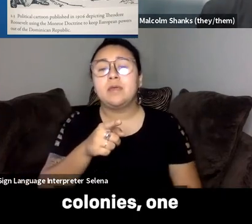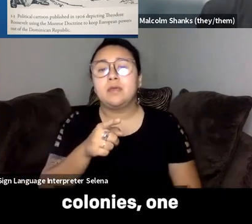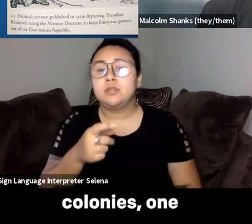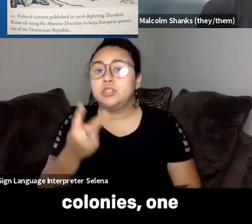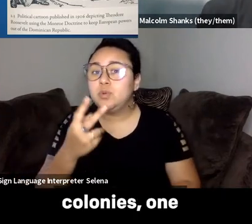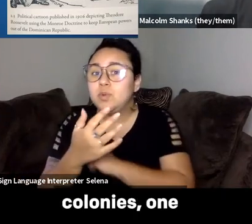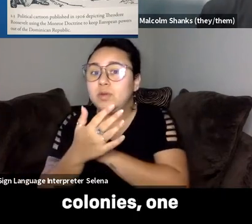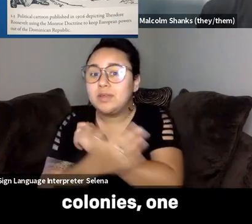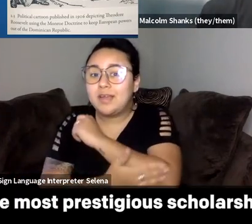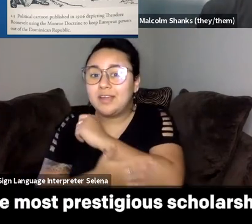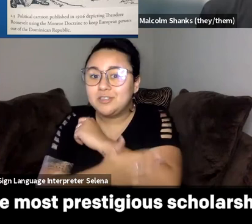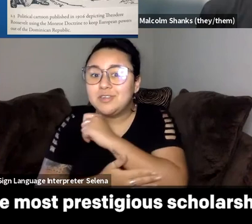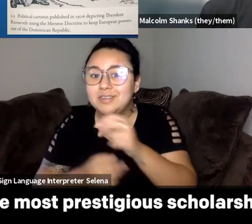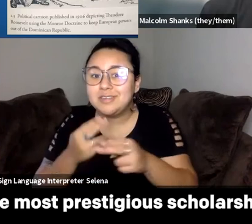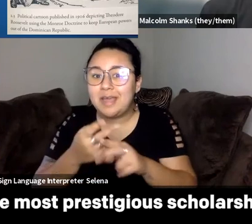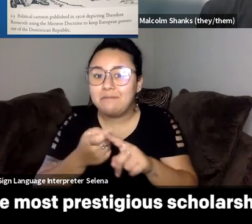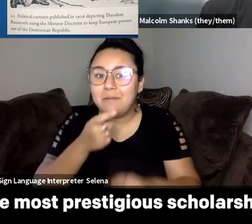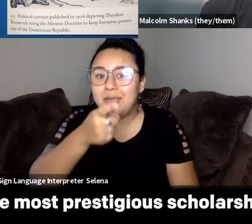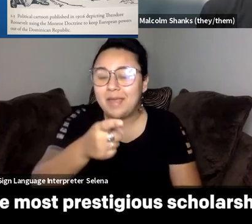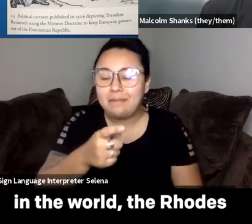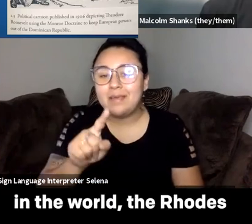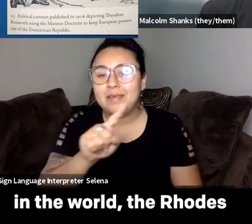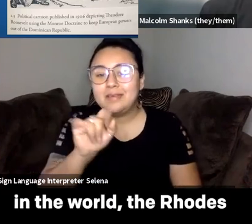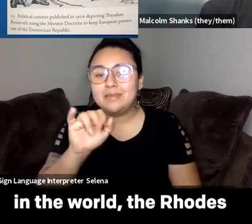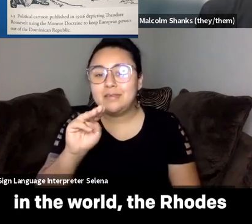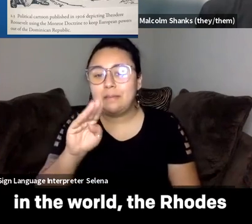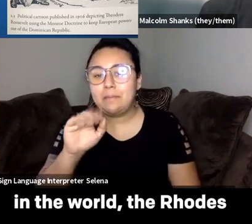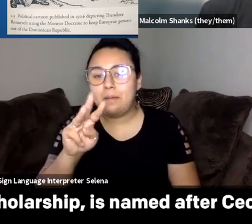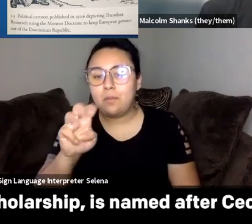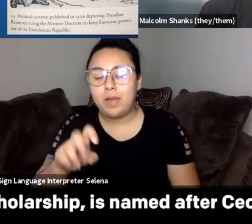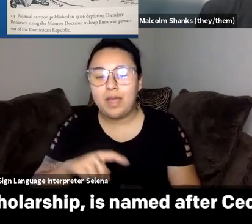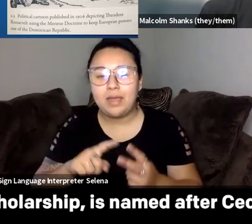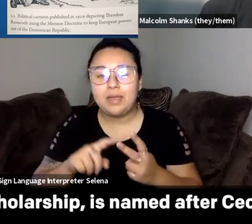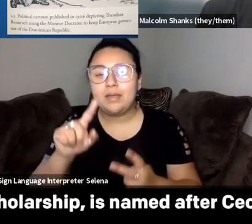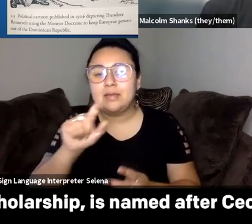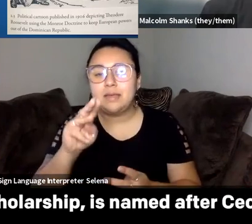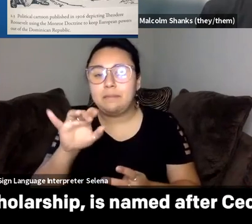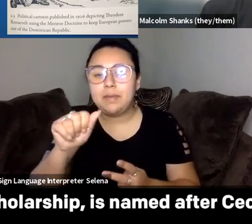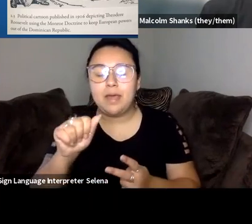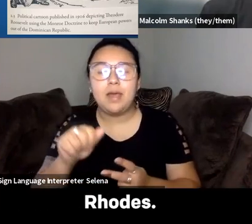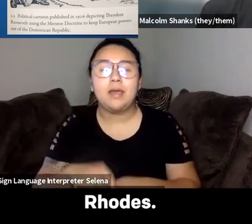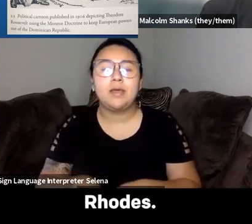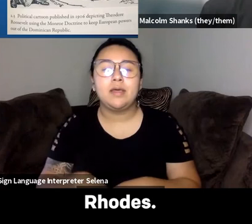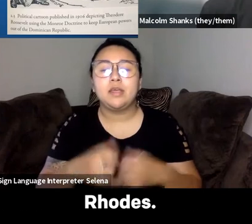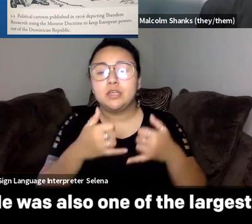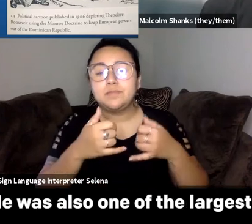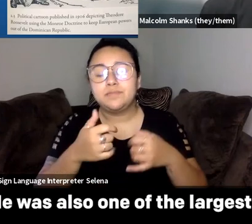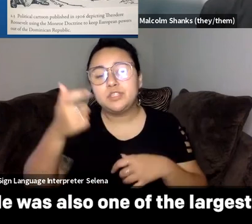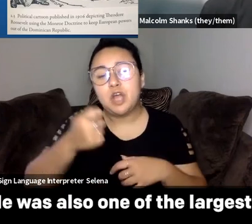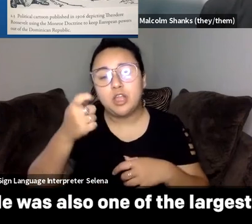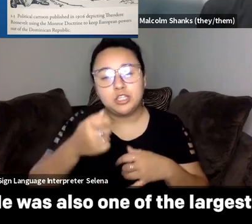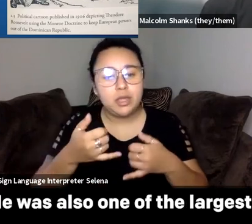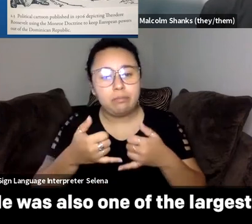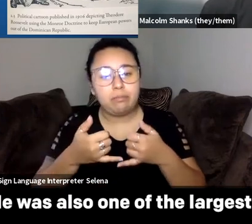colonies. One of the most prestigious scholarships in the world, the Rhodes Scholarship, is named after Cecil Rhodes. He was